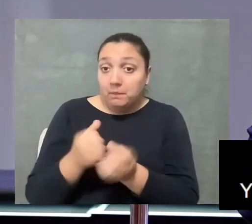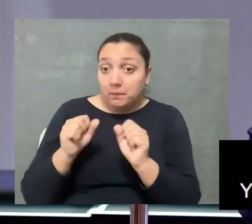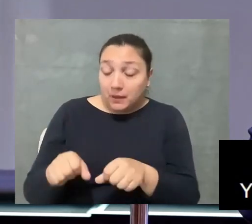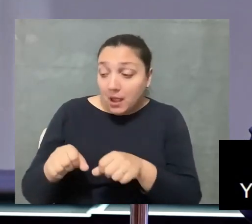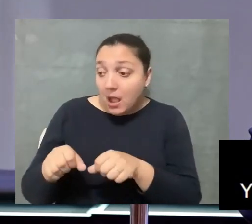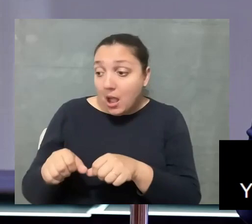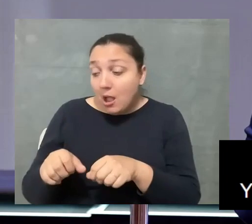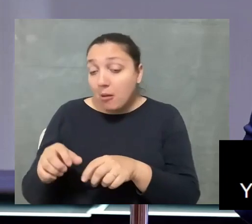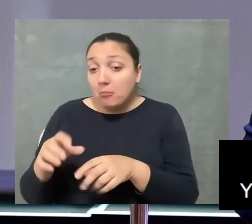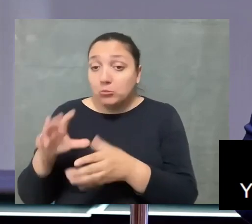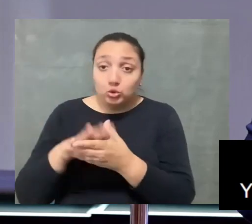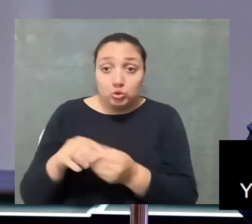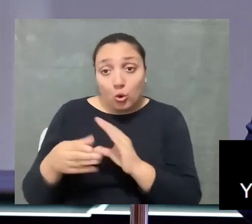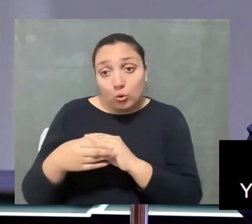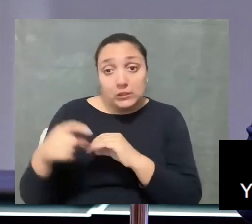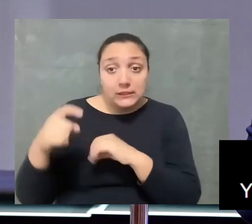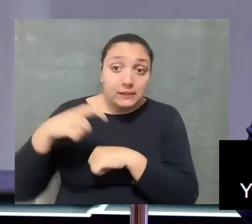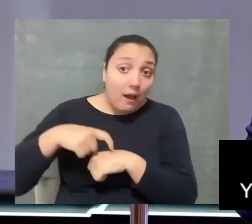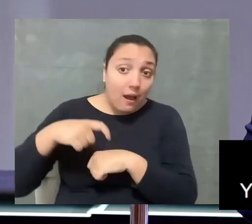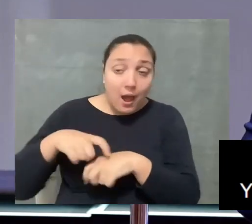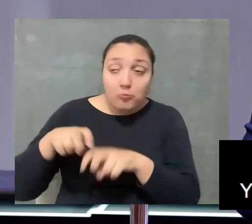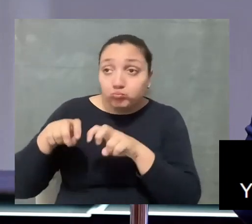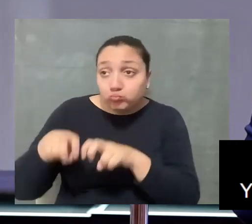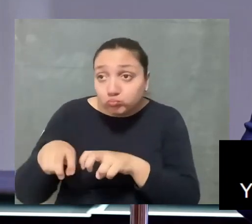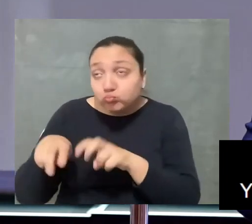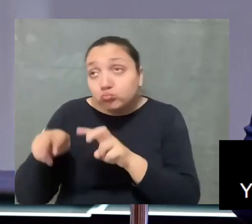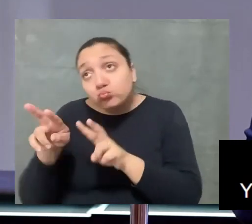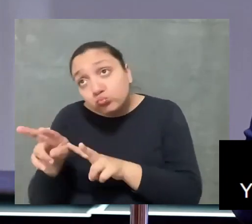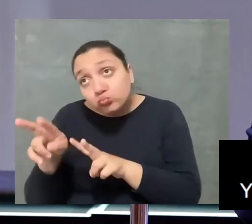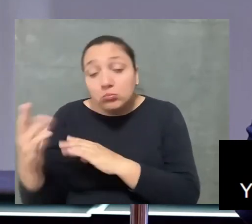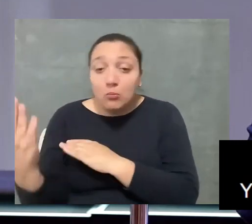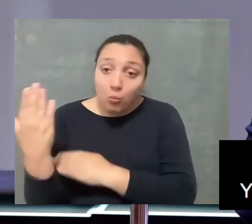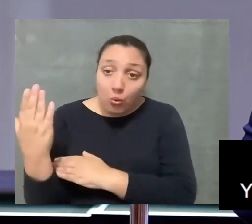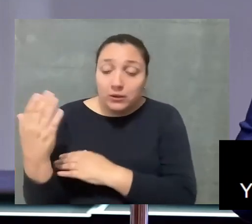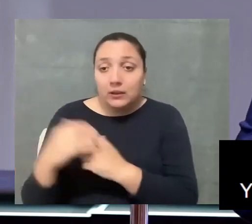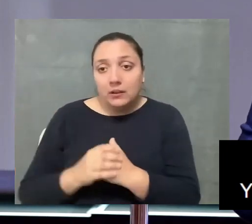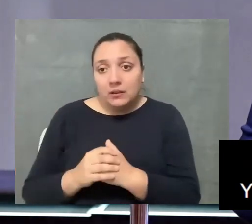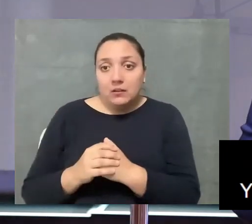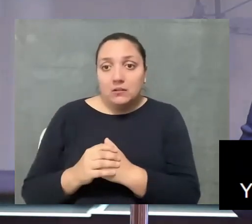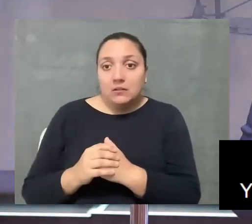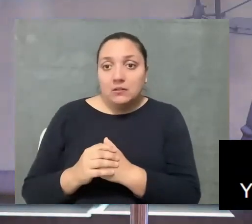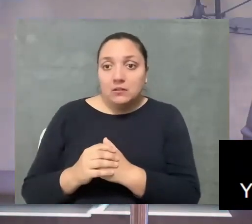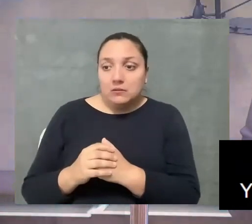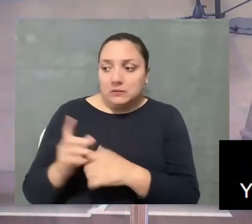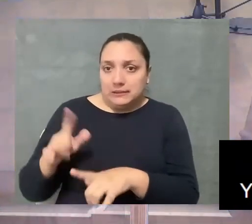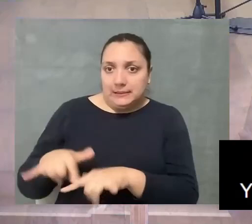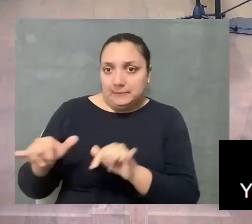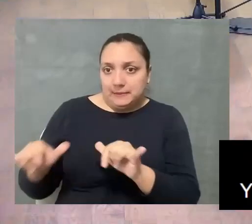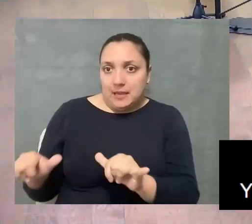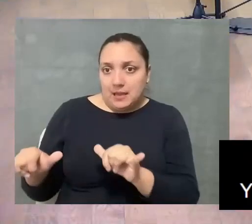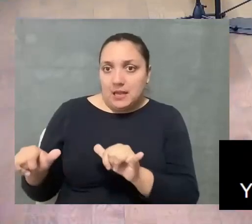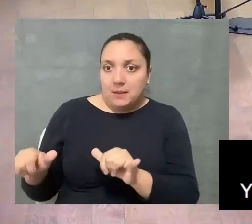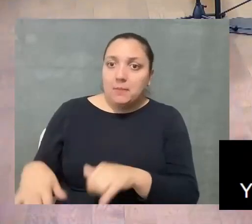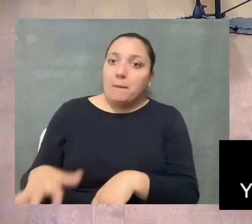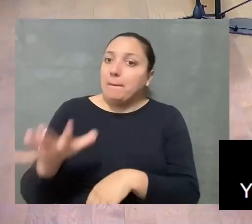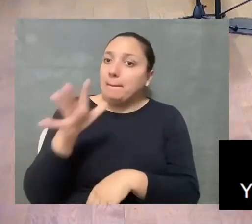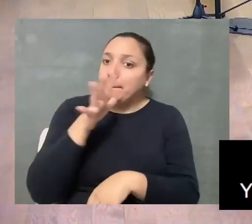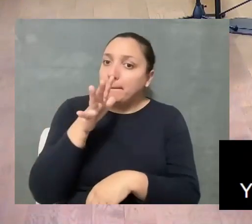story time in the morning. The mother can go to the public